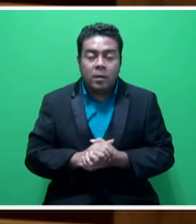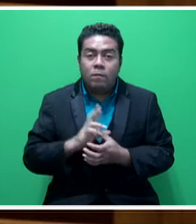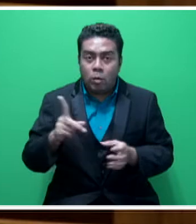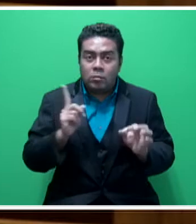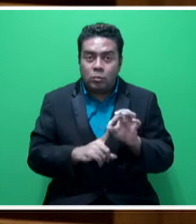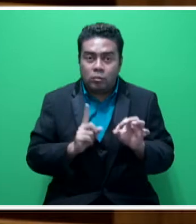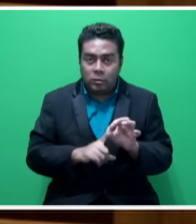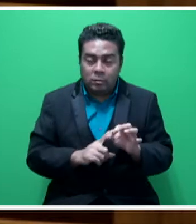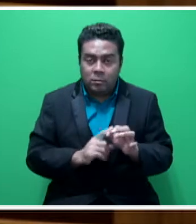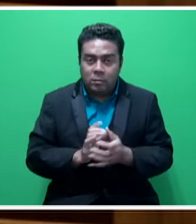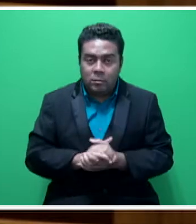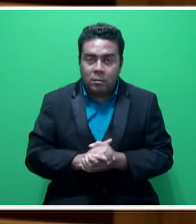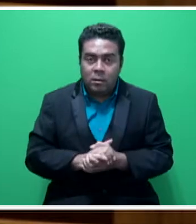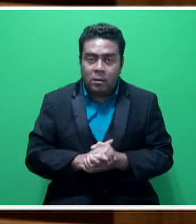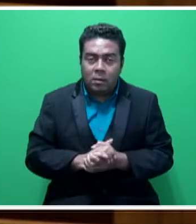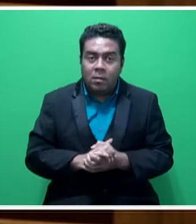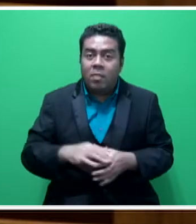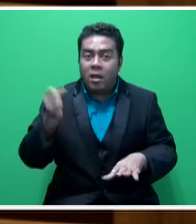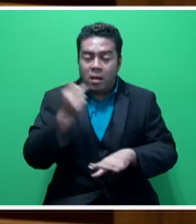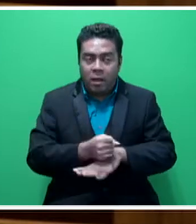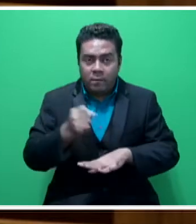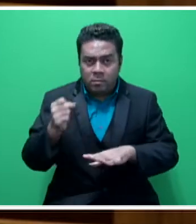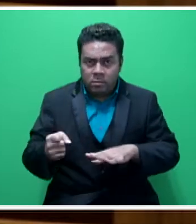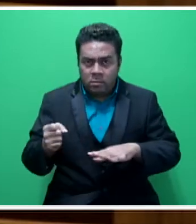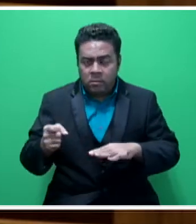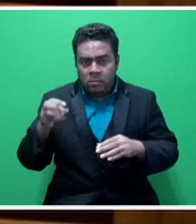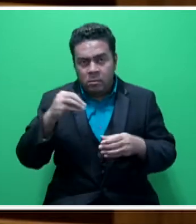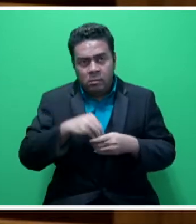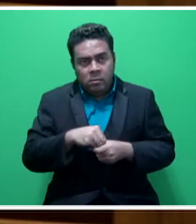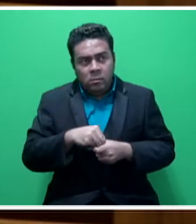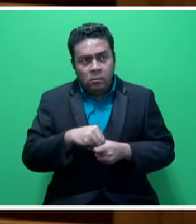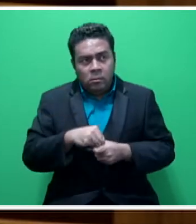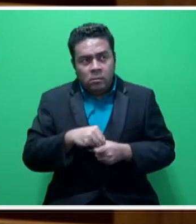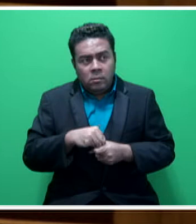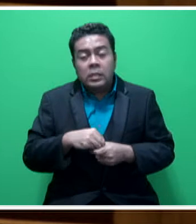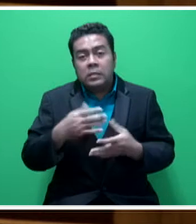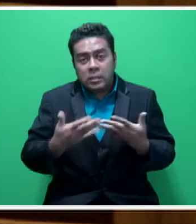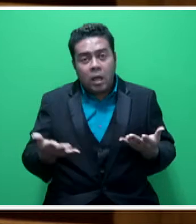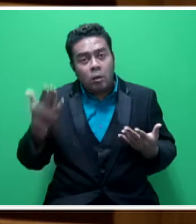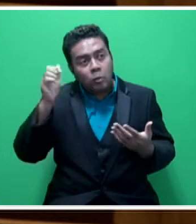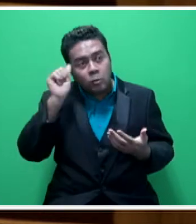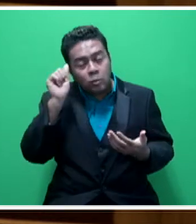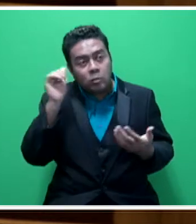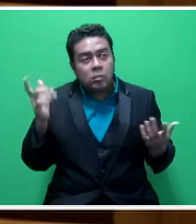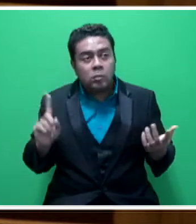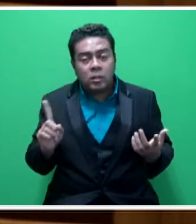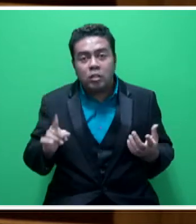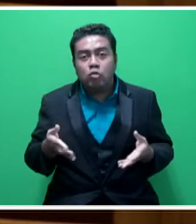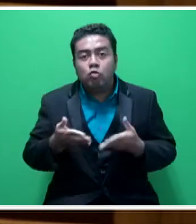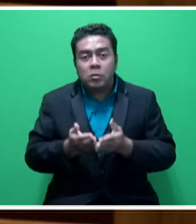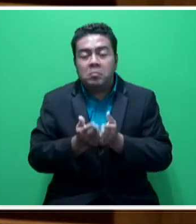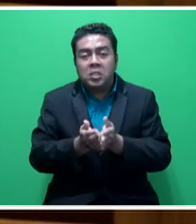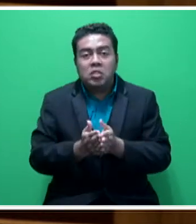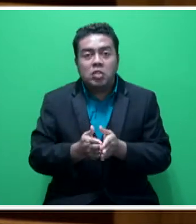Speaker, sir, the government shipping franchise scheme, which he's referring to, is now known as the Shipping